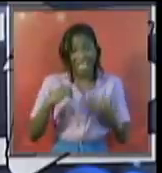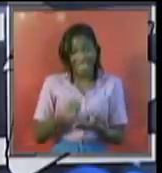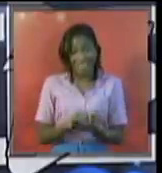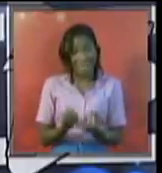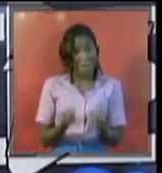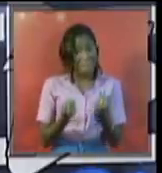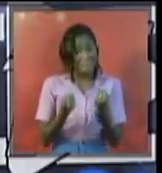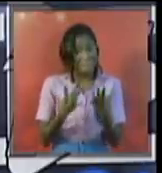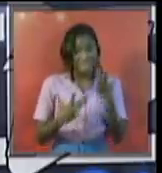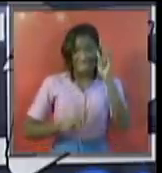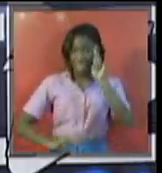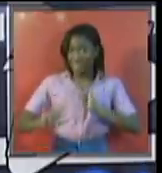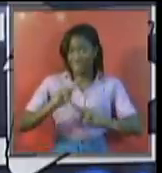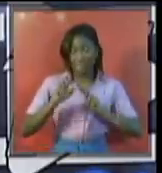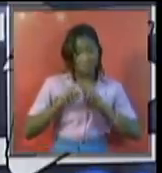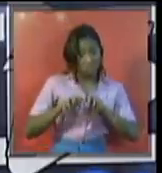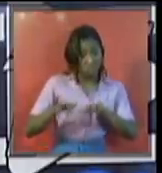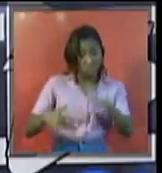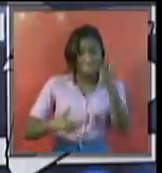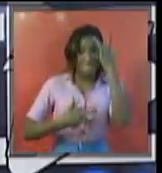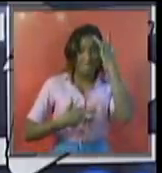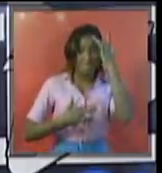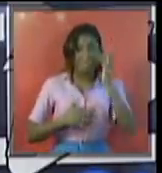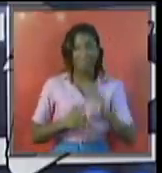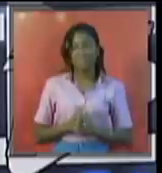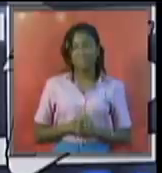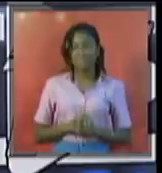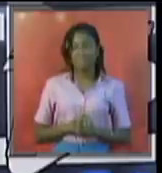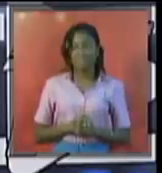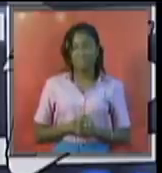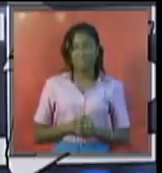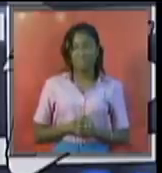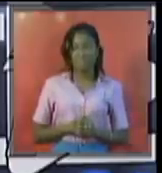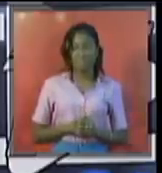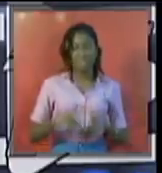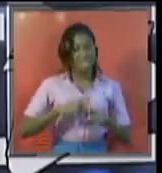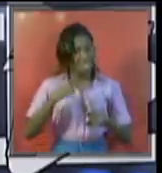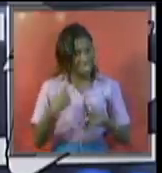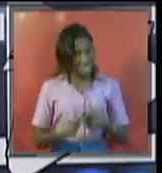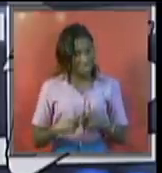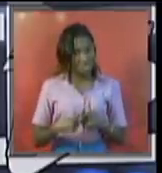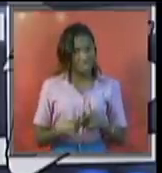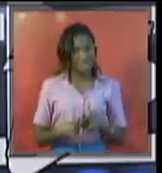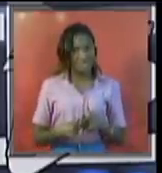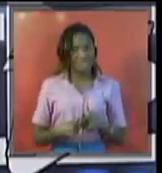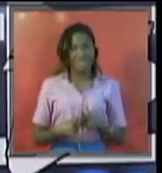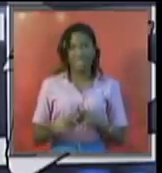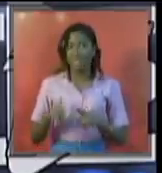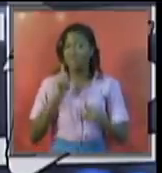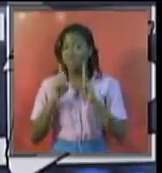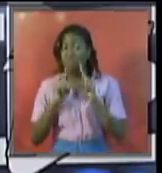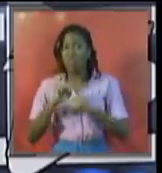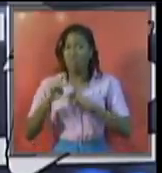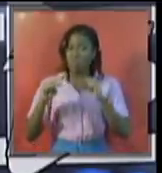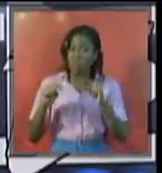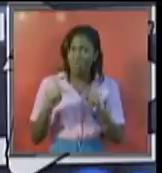seeing. And the second comment that ties to that with regard to the unforgiving math of epidemics is what I want